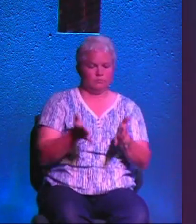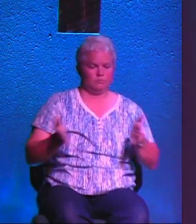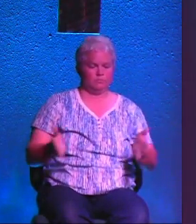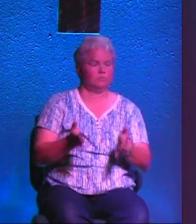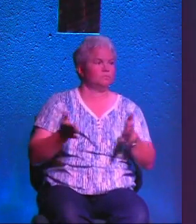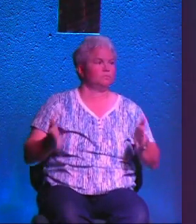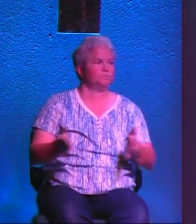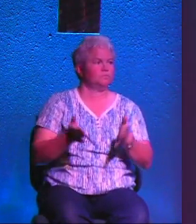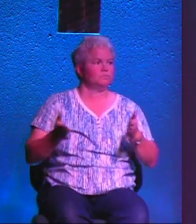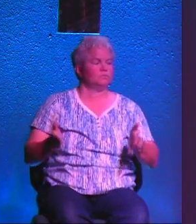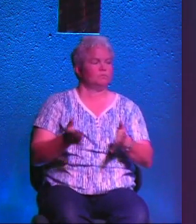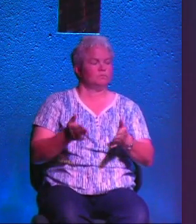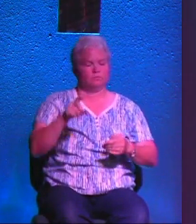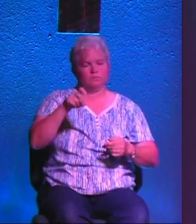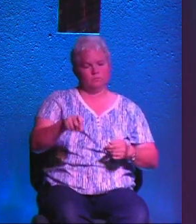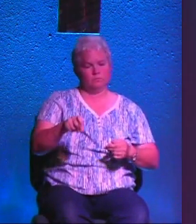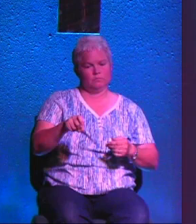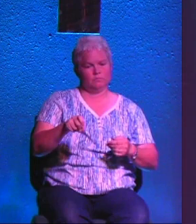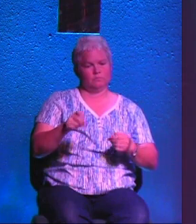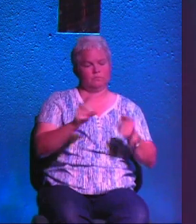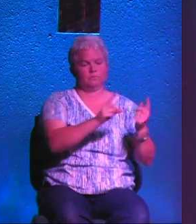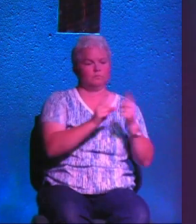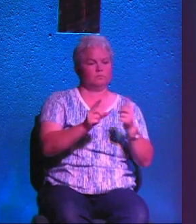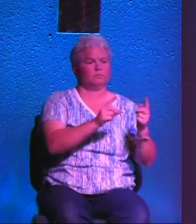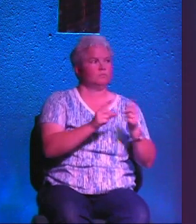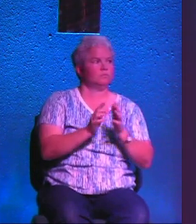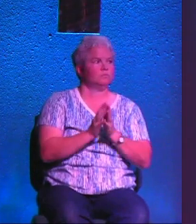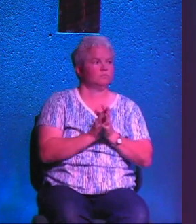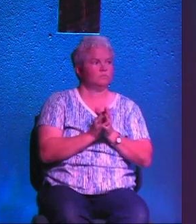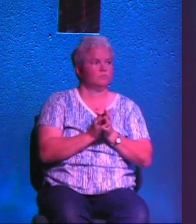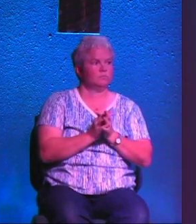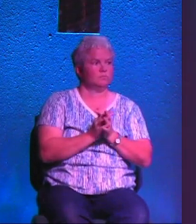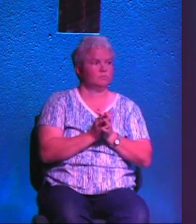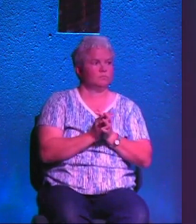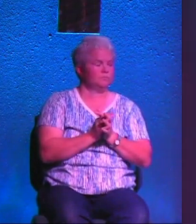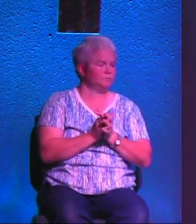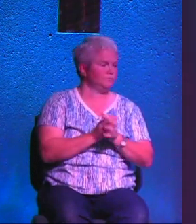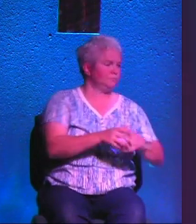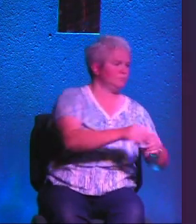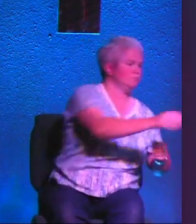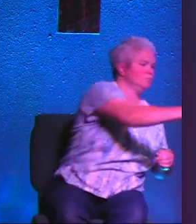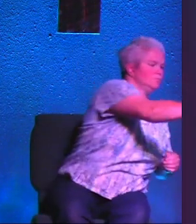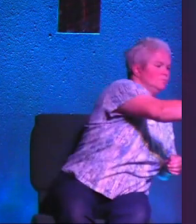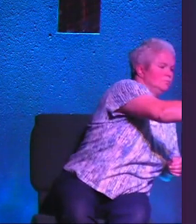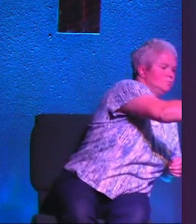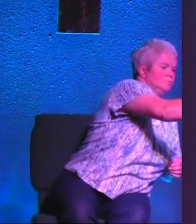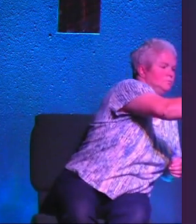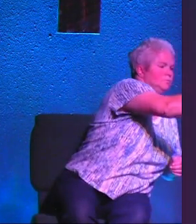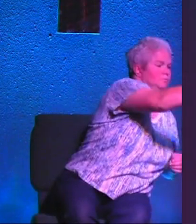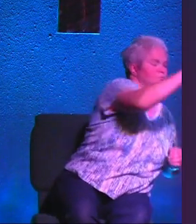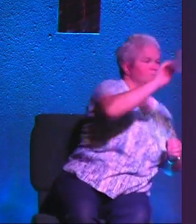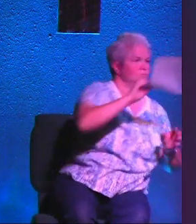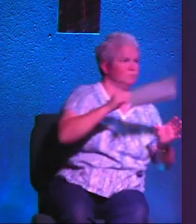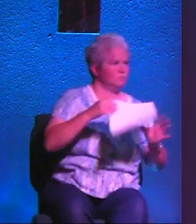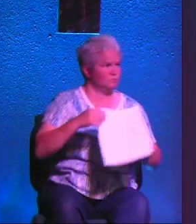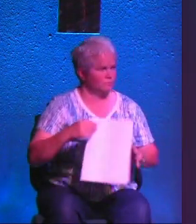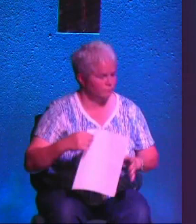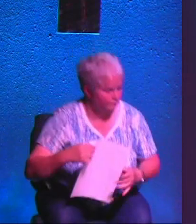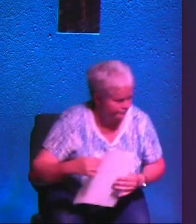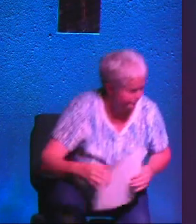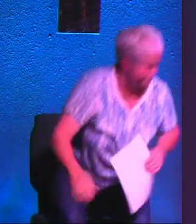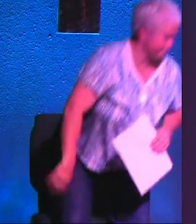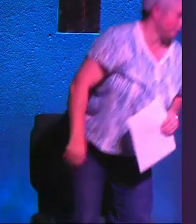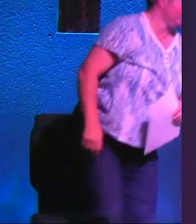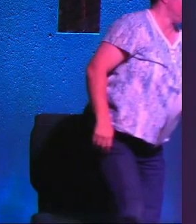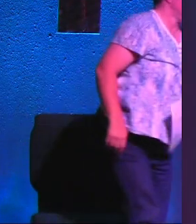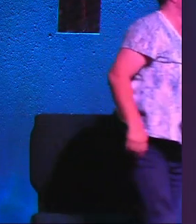and just whatever needs to be done. Amen? All right, we've got a quick legislative update as well as